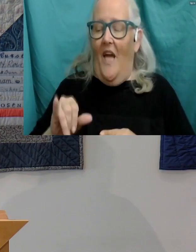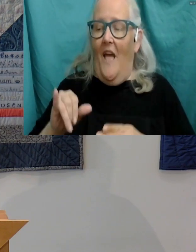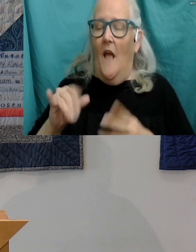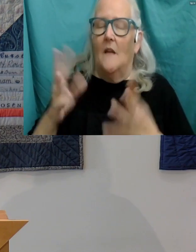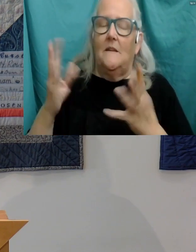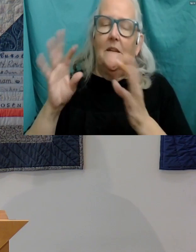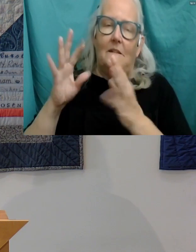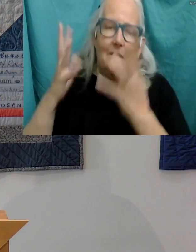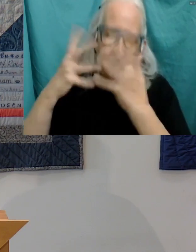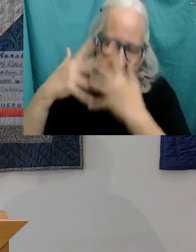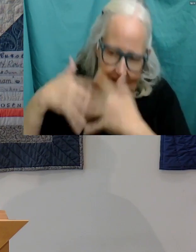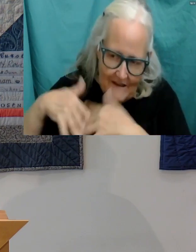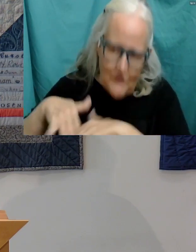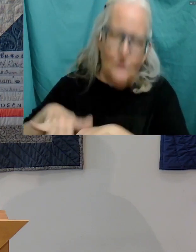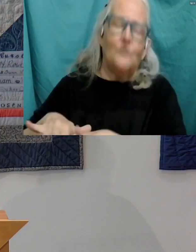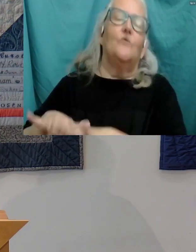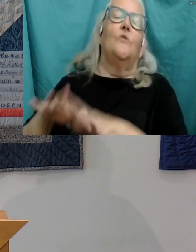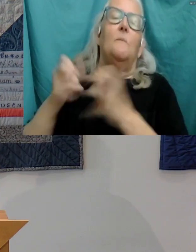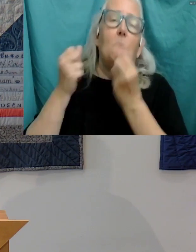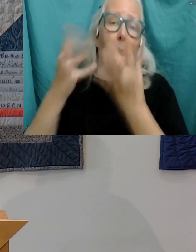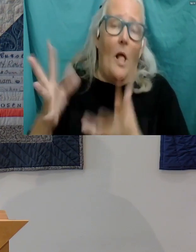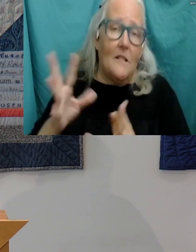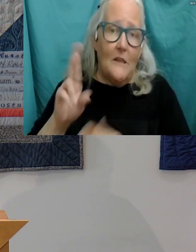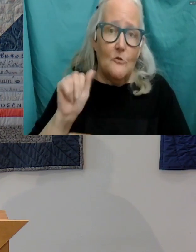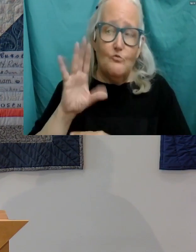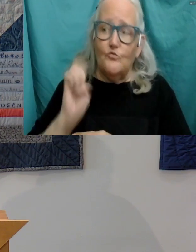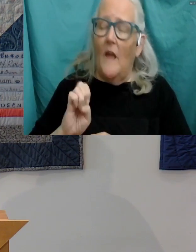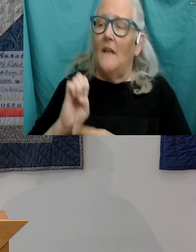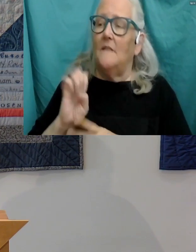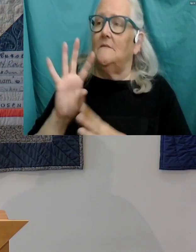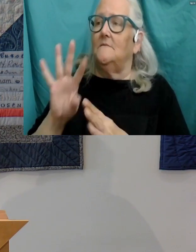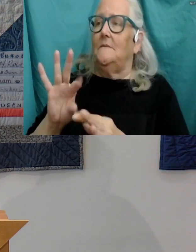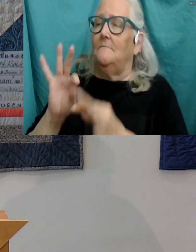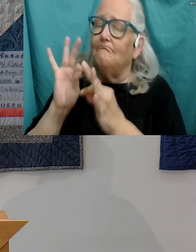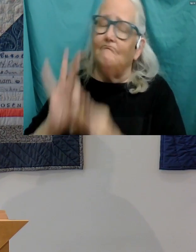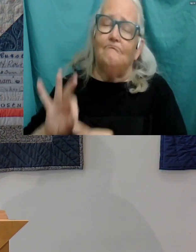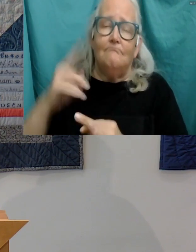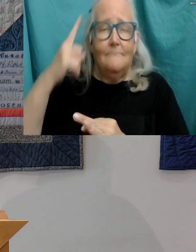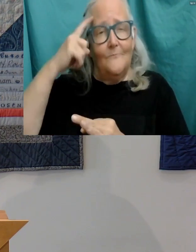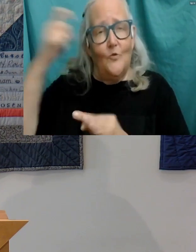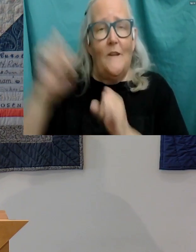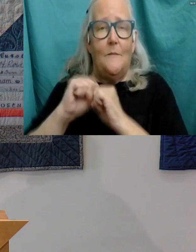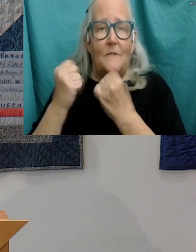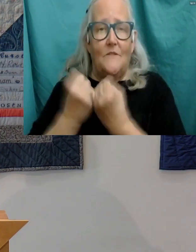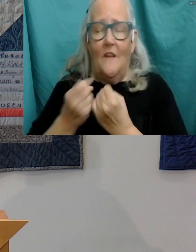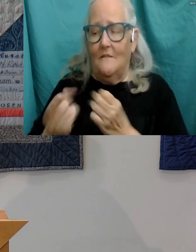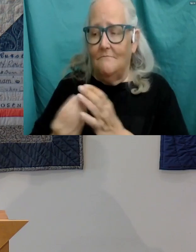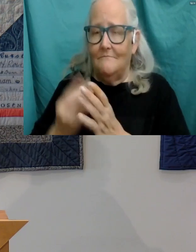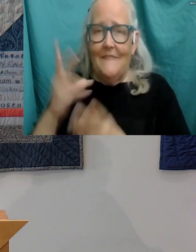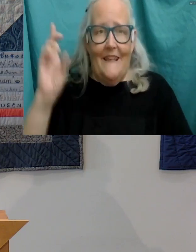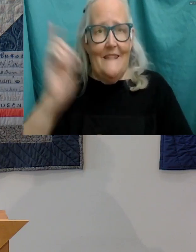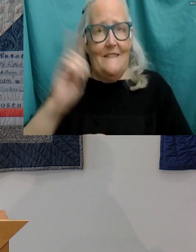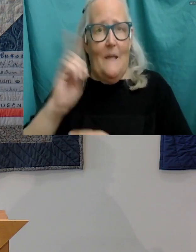and anti-imperialist society, a flourishing democratic pirate utopia funded by the booty captured off of